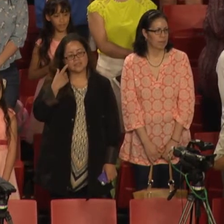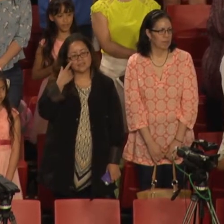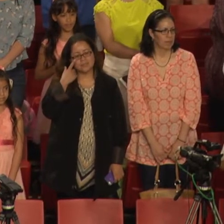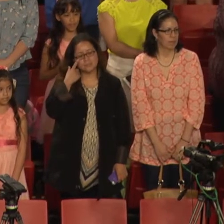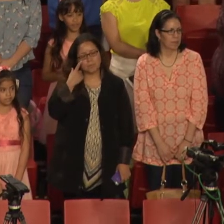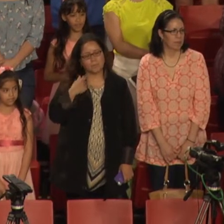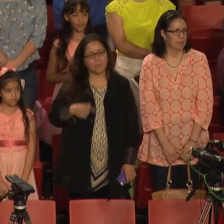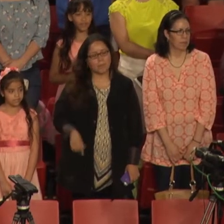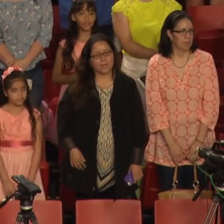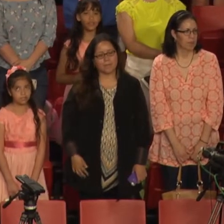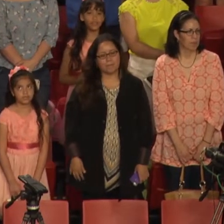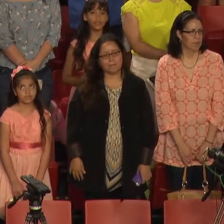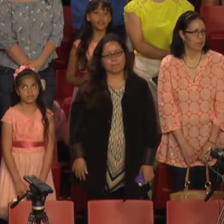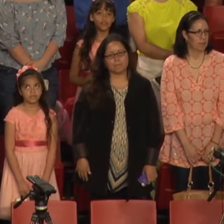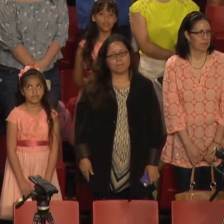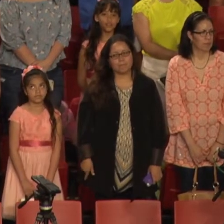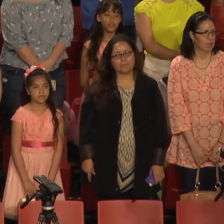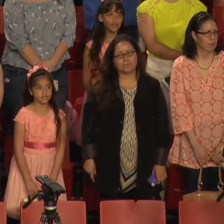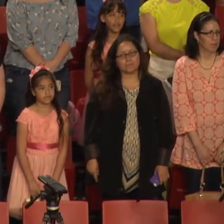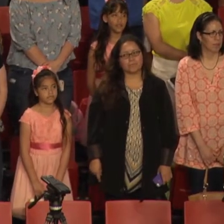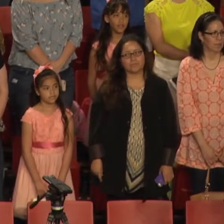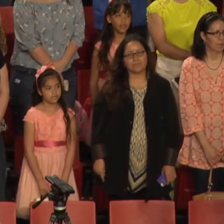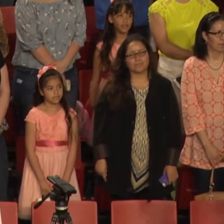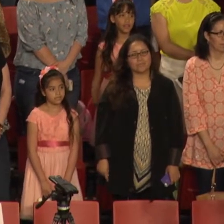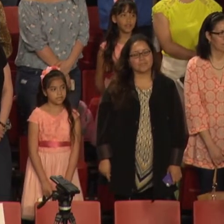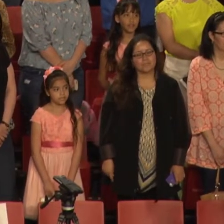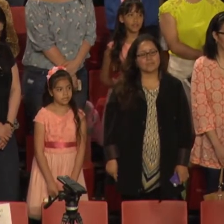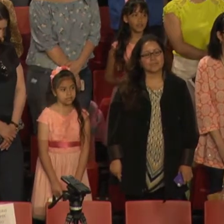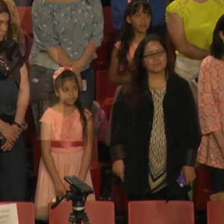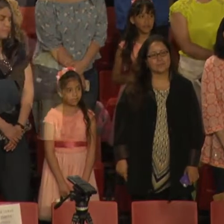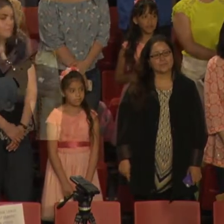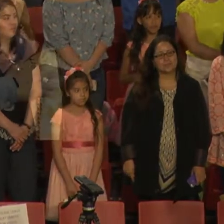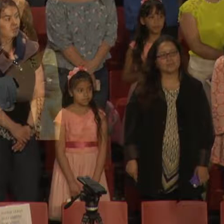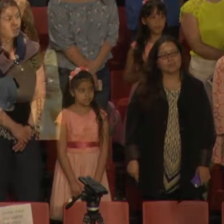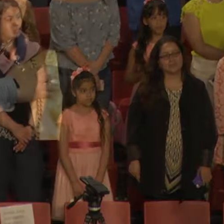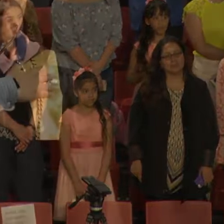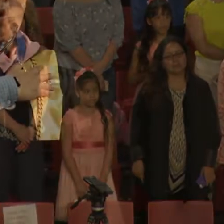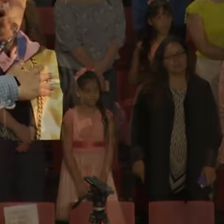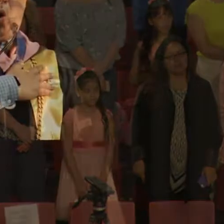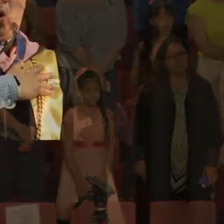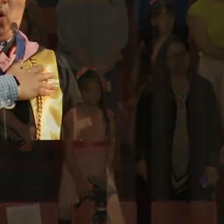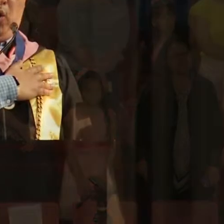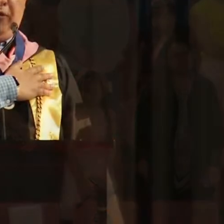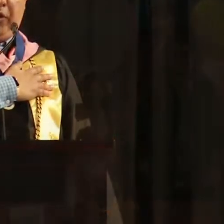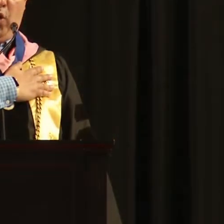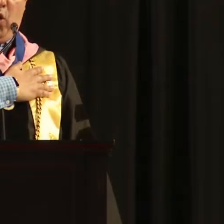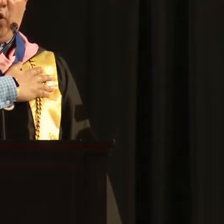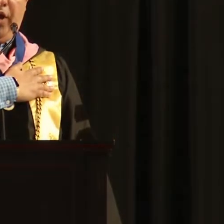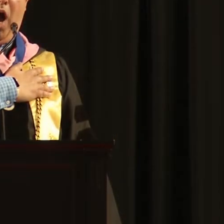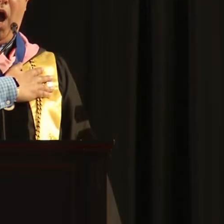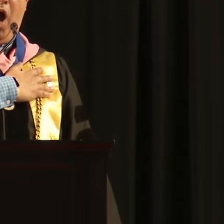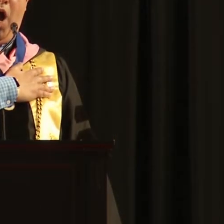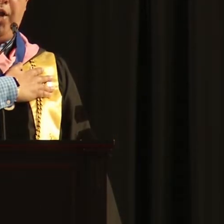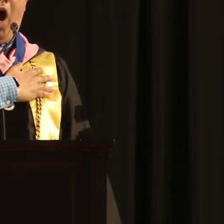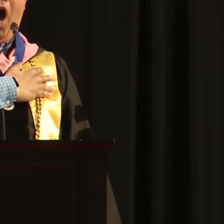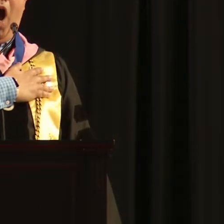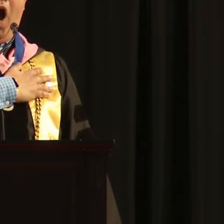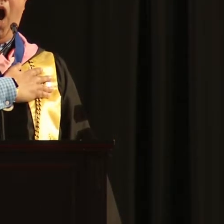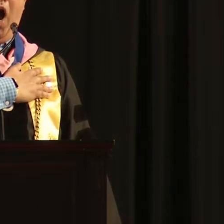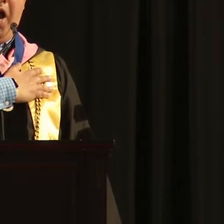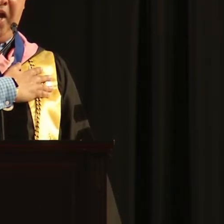bombs bursting in air, gave proof through